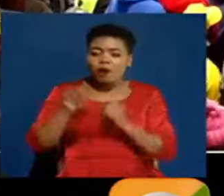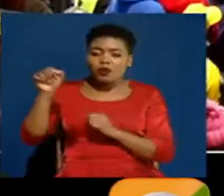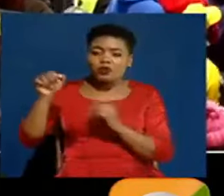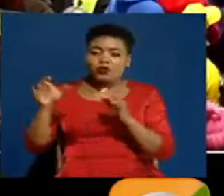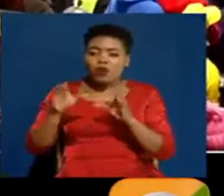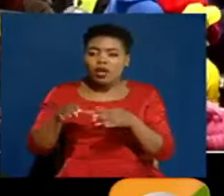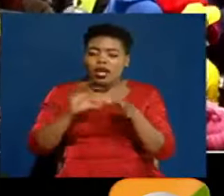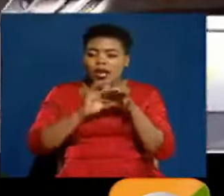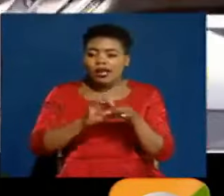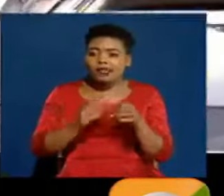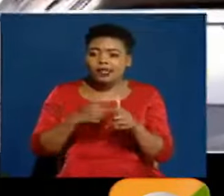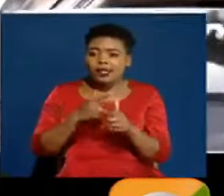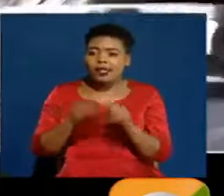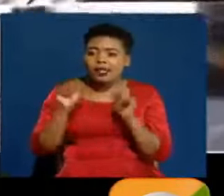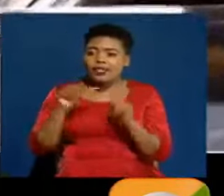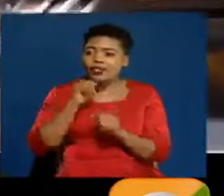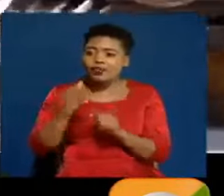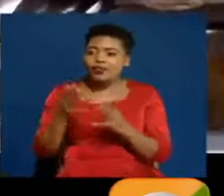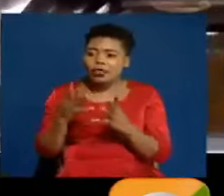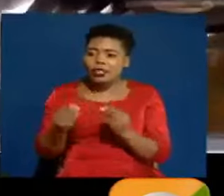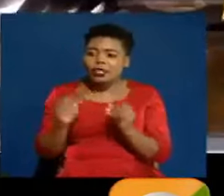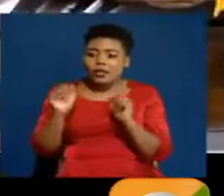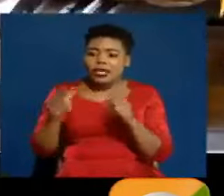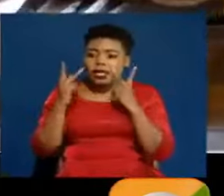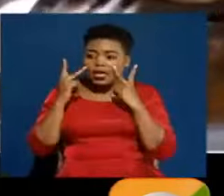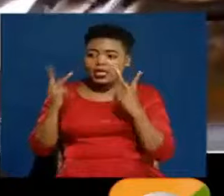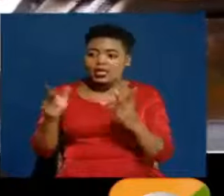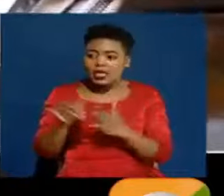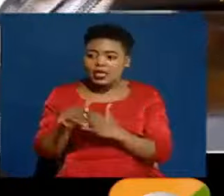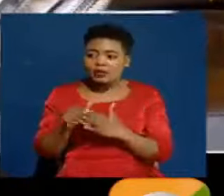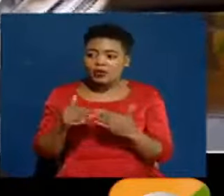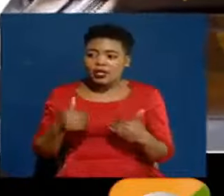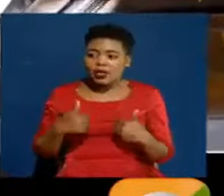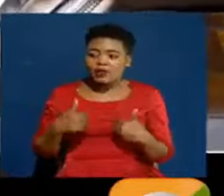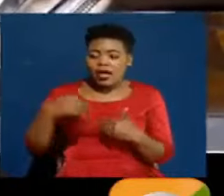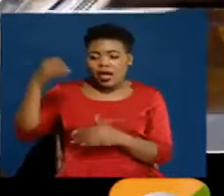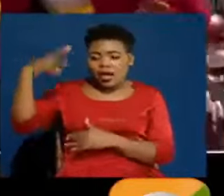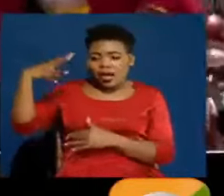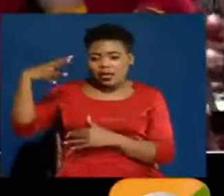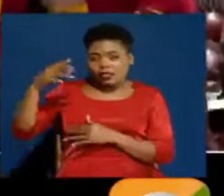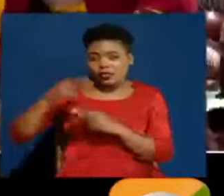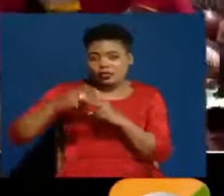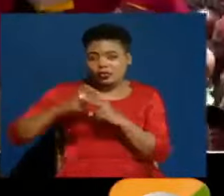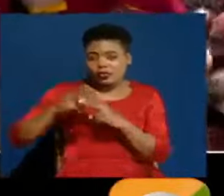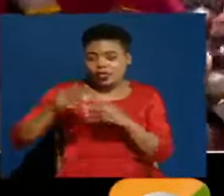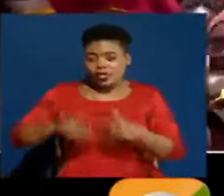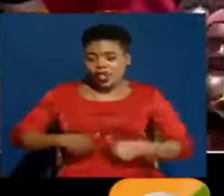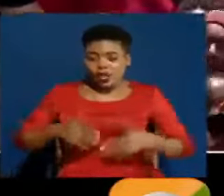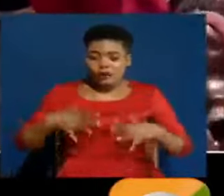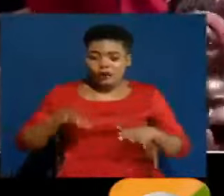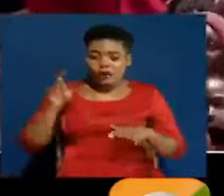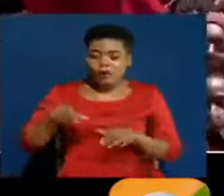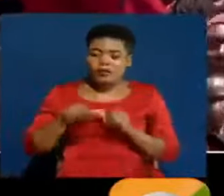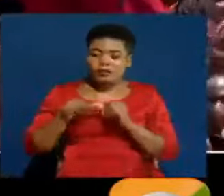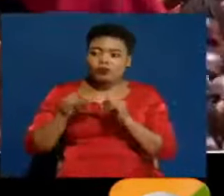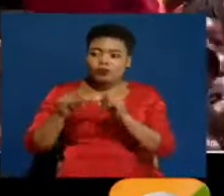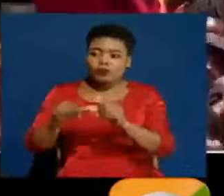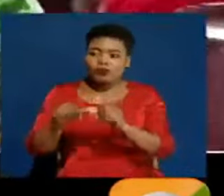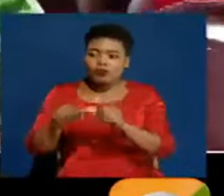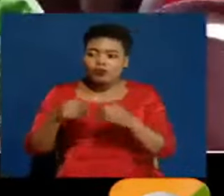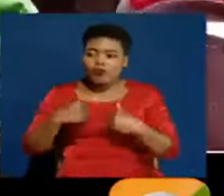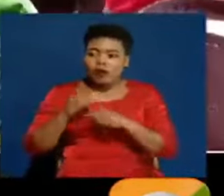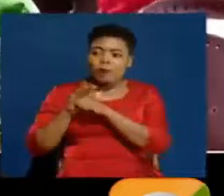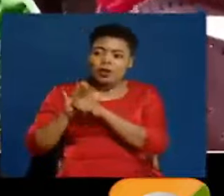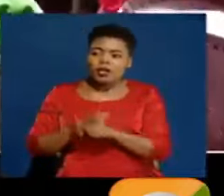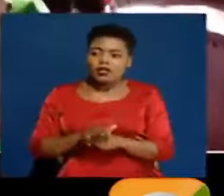is not going to be easy. But I can see that there is the light at the end of the tunnel. Young people have to continue to put pressure so that